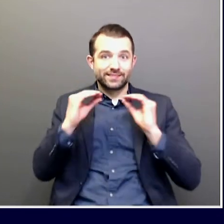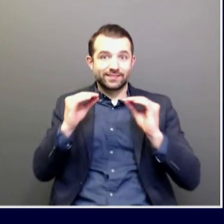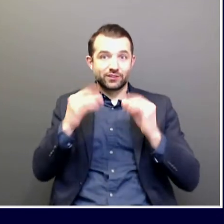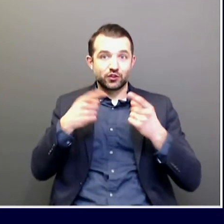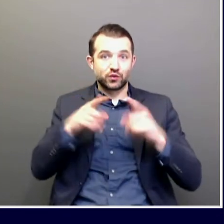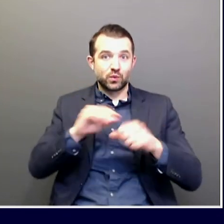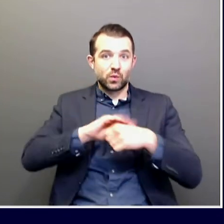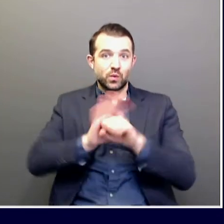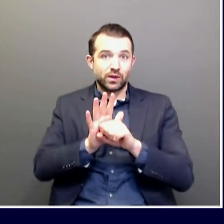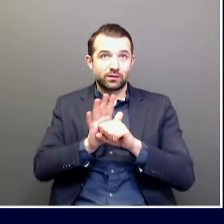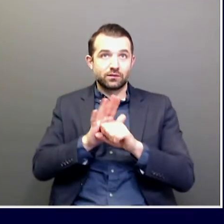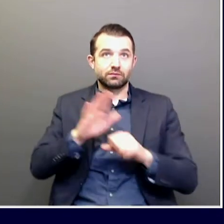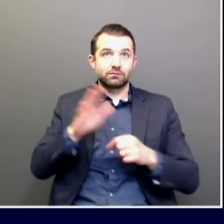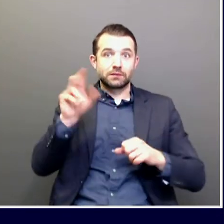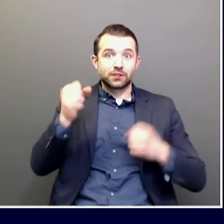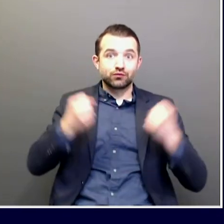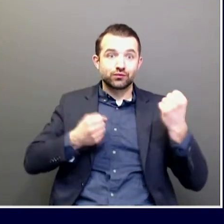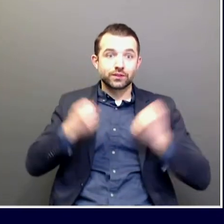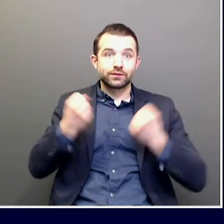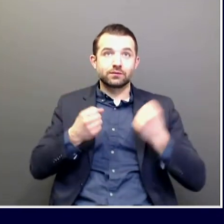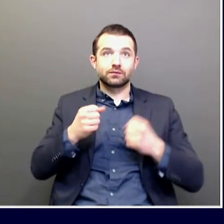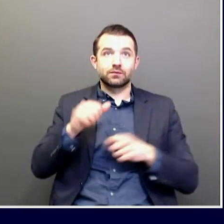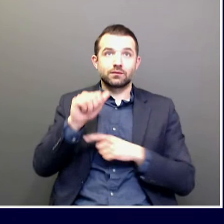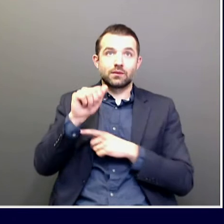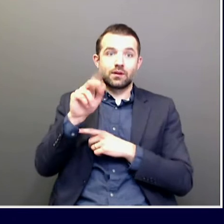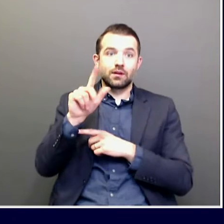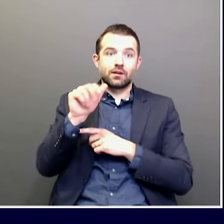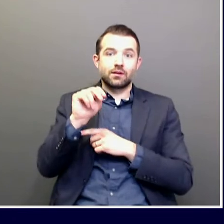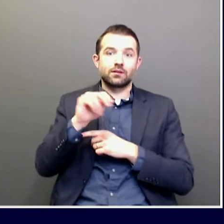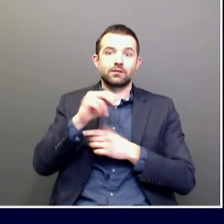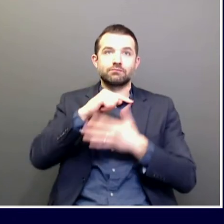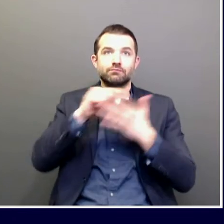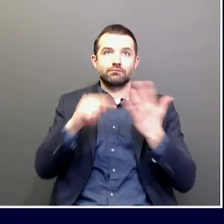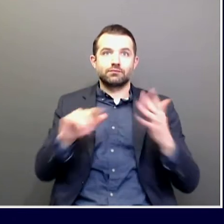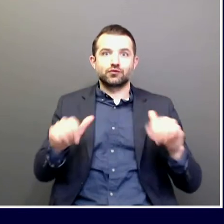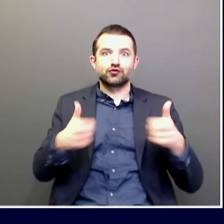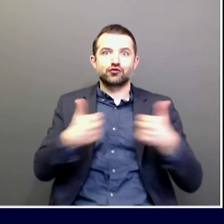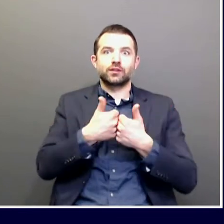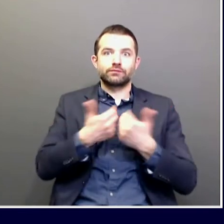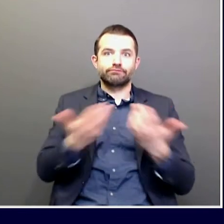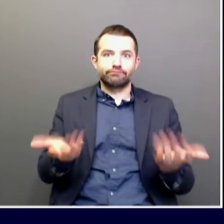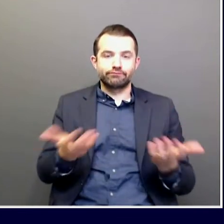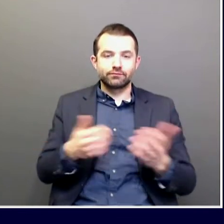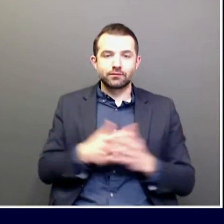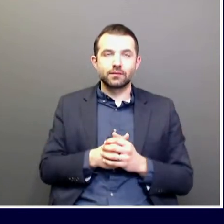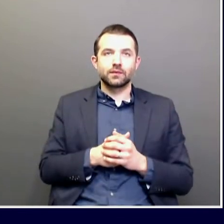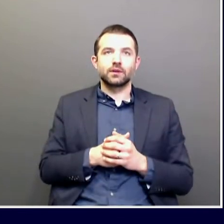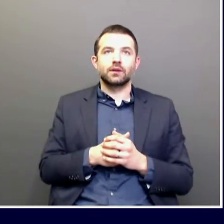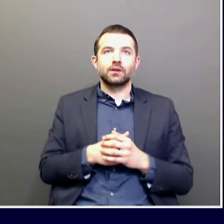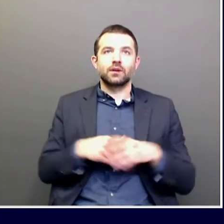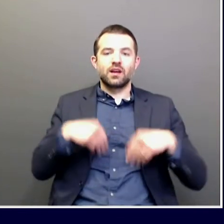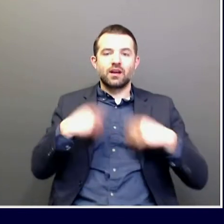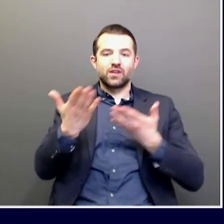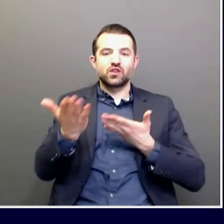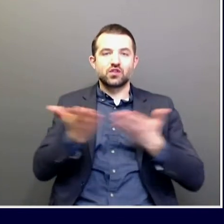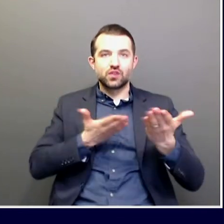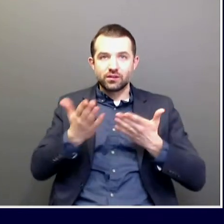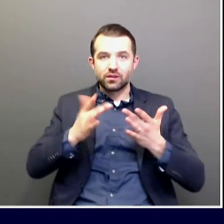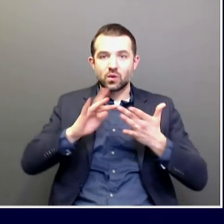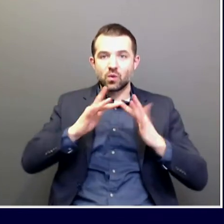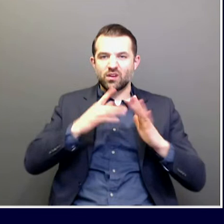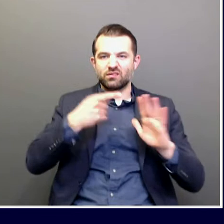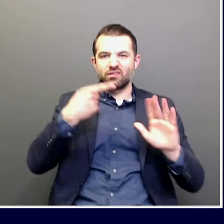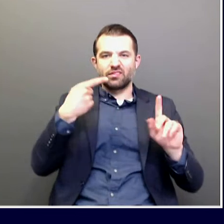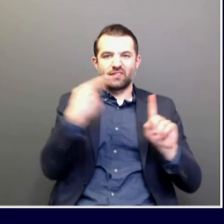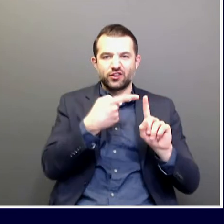Commissioner, anything from you to close us out? Sure. I'll just say we are pleased to have another week of positive trends, and we hope